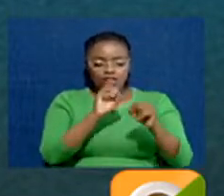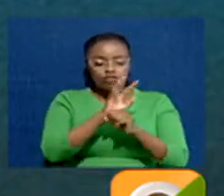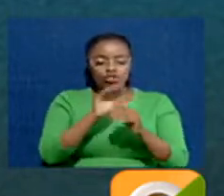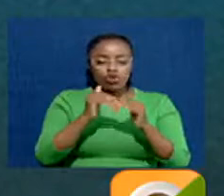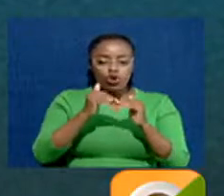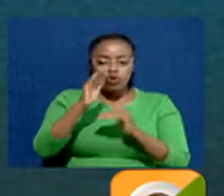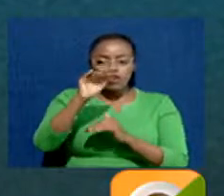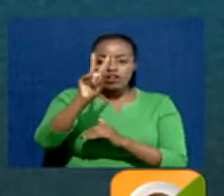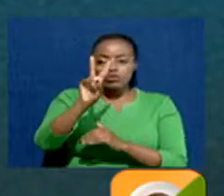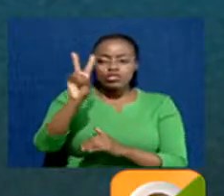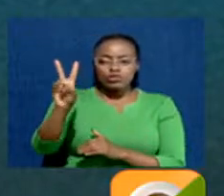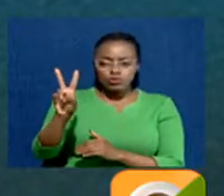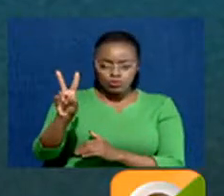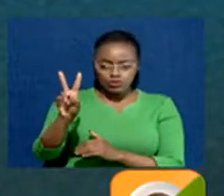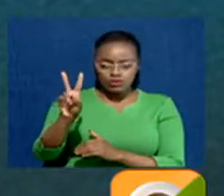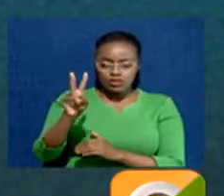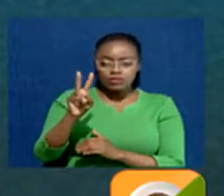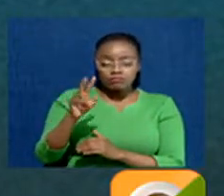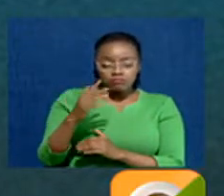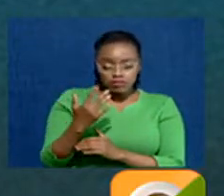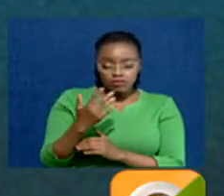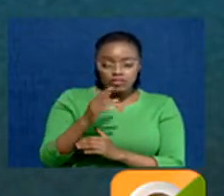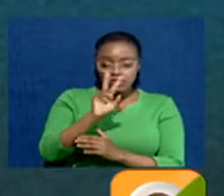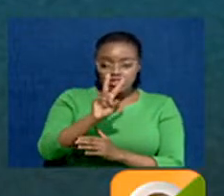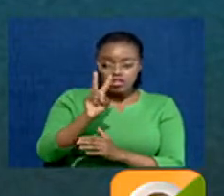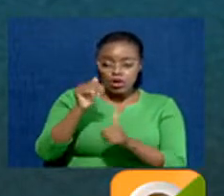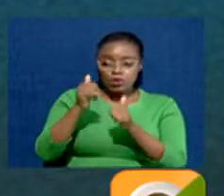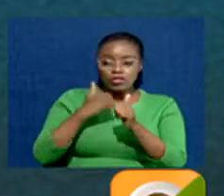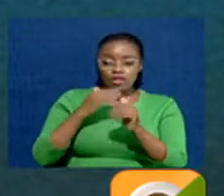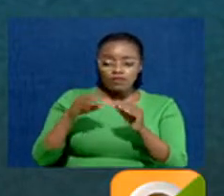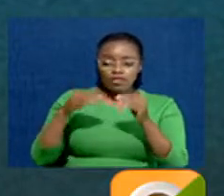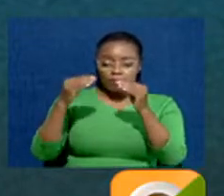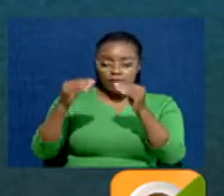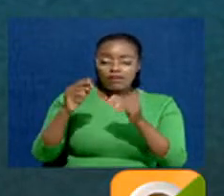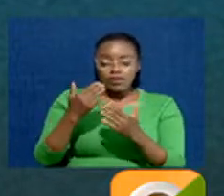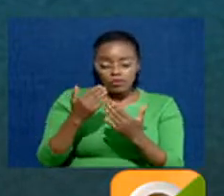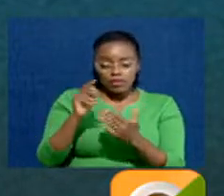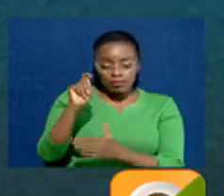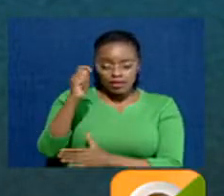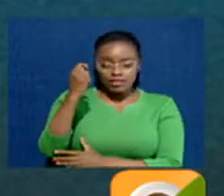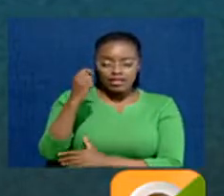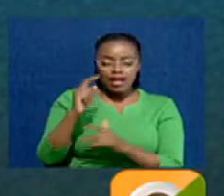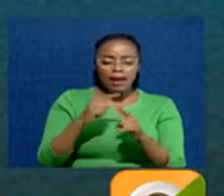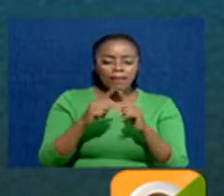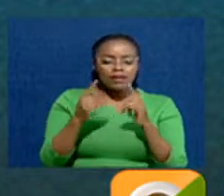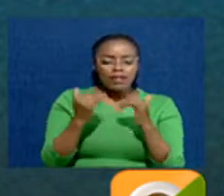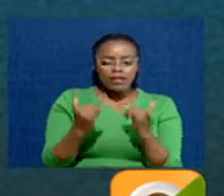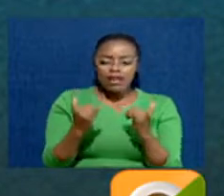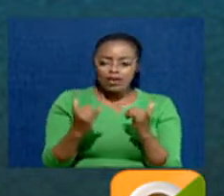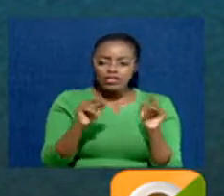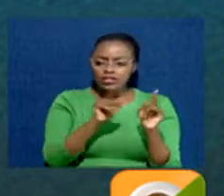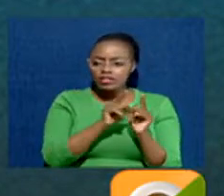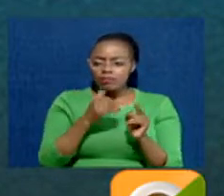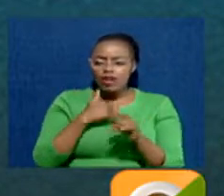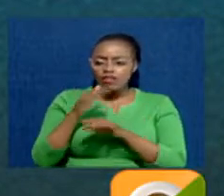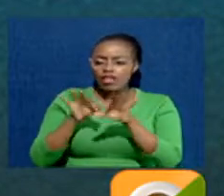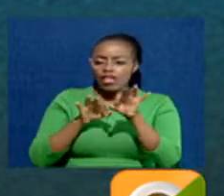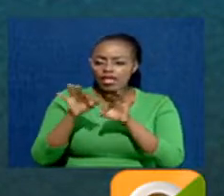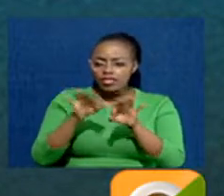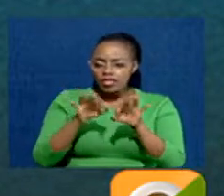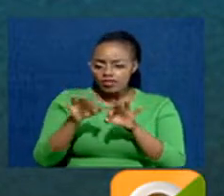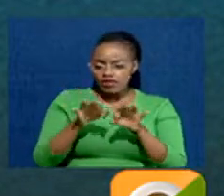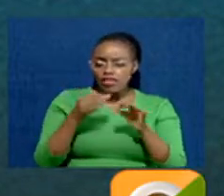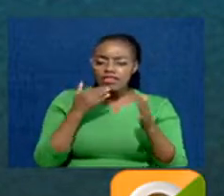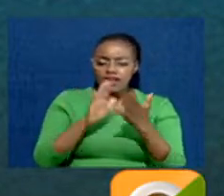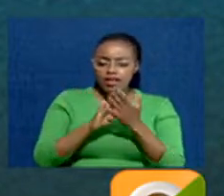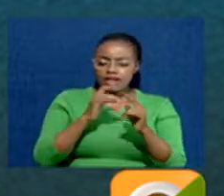22. Yeah. Raphael Tuju was among the 22 that had been appointed by President Uhuru at the time. But then now, it never explained, the letter from State